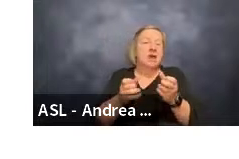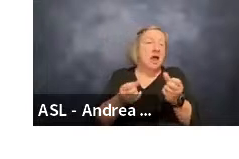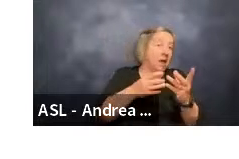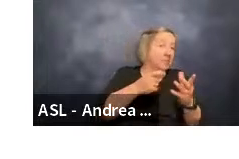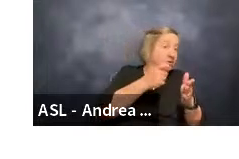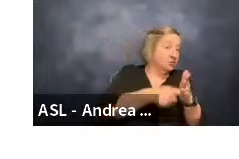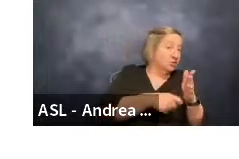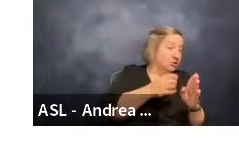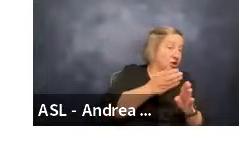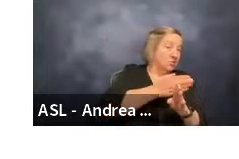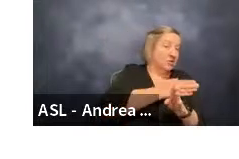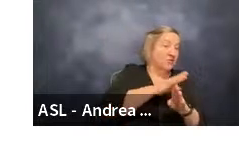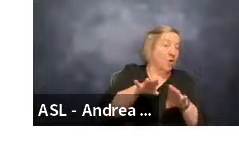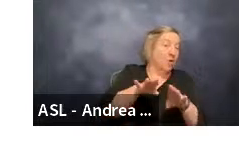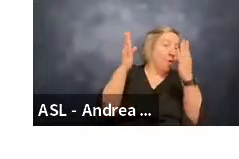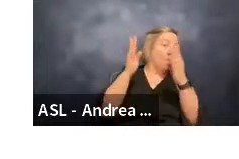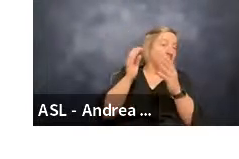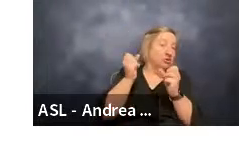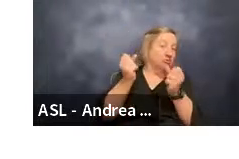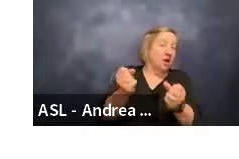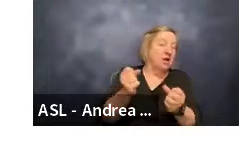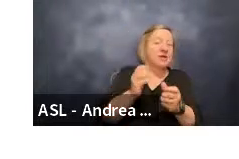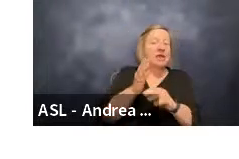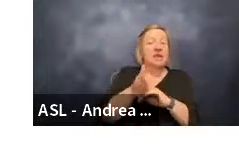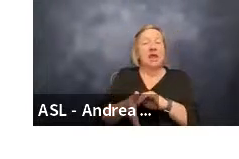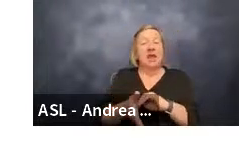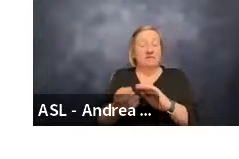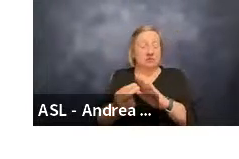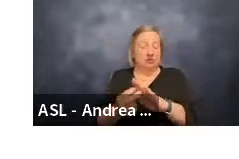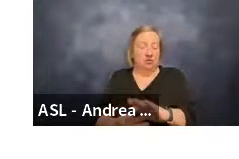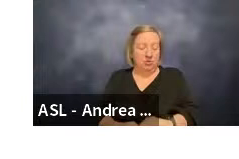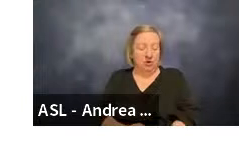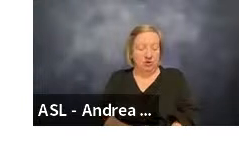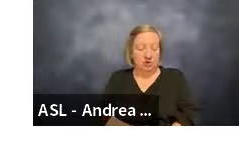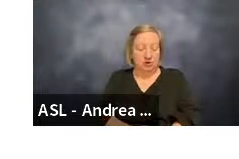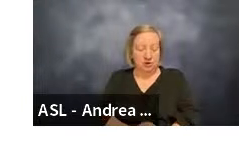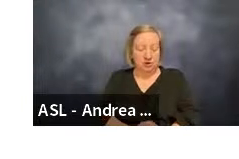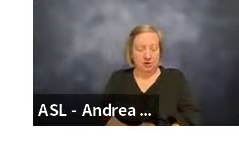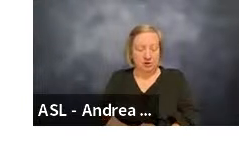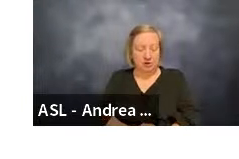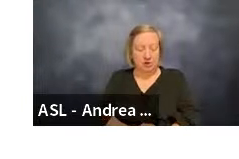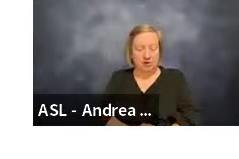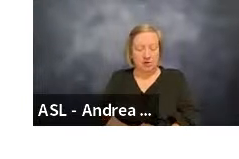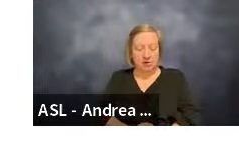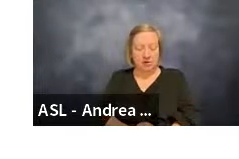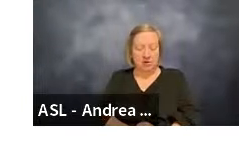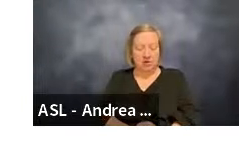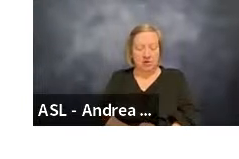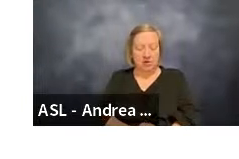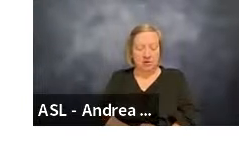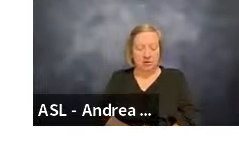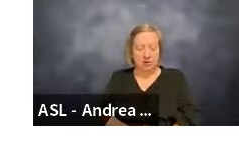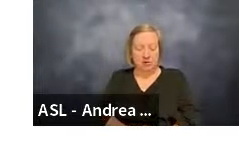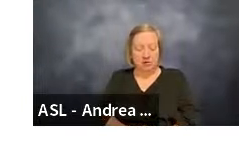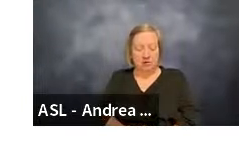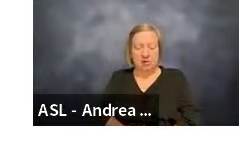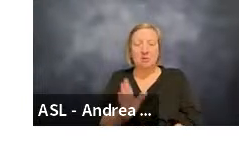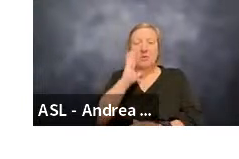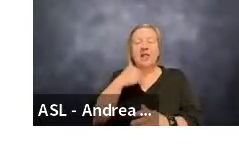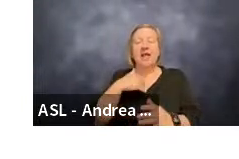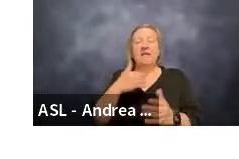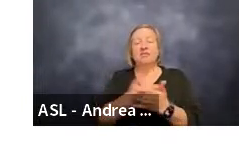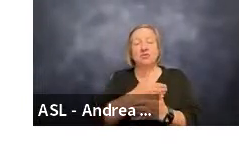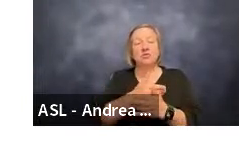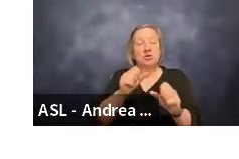we open the new bridge versus after the new bridge when we have more capacity and light rail capacity